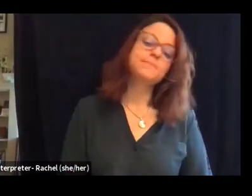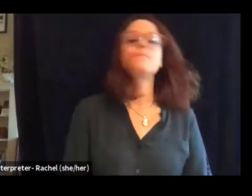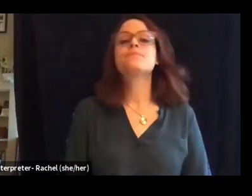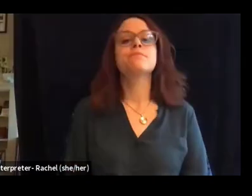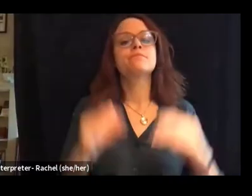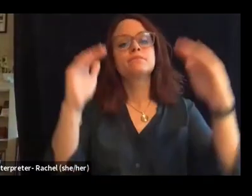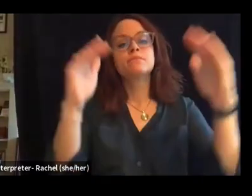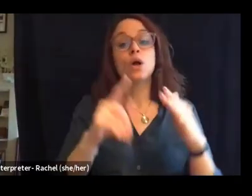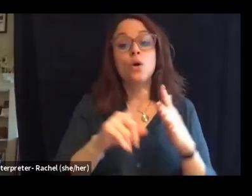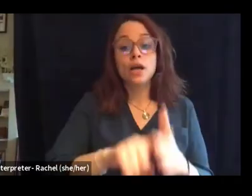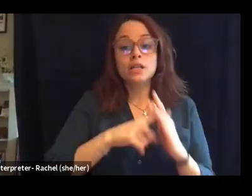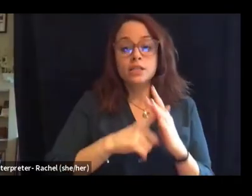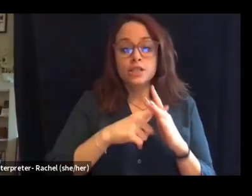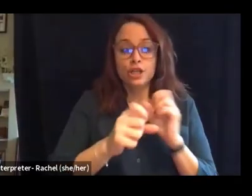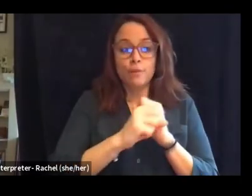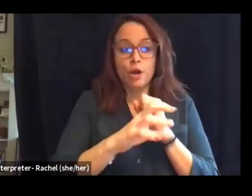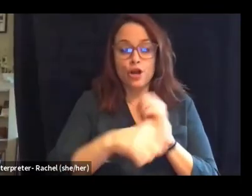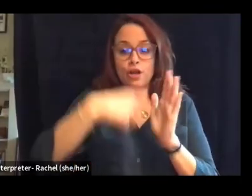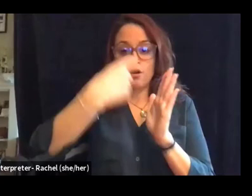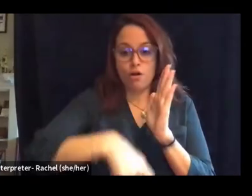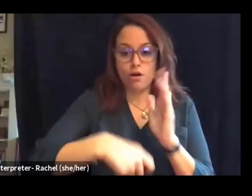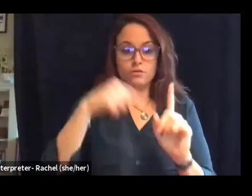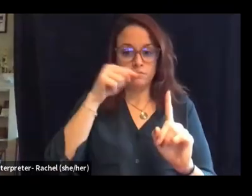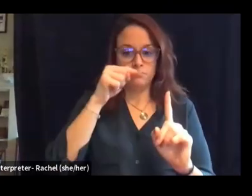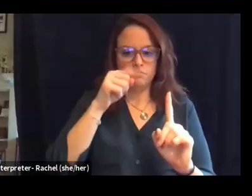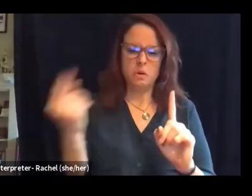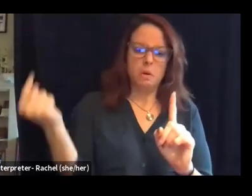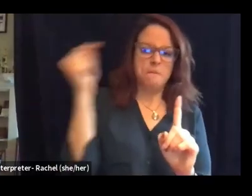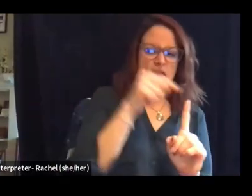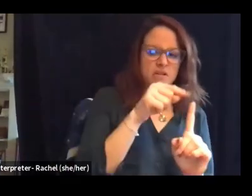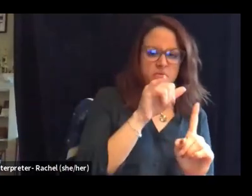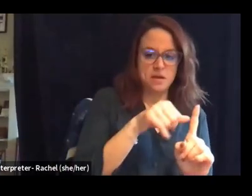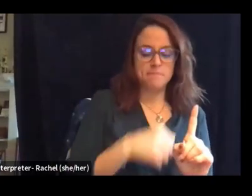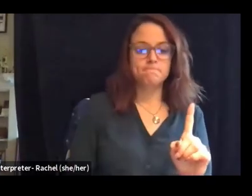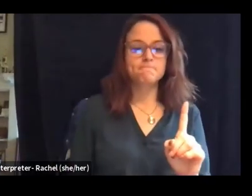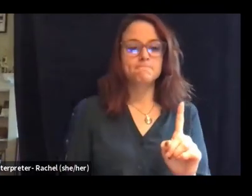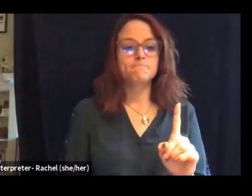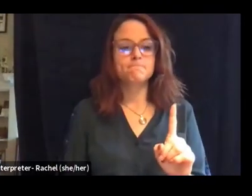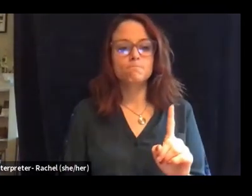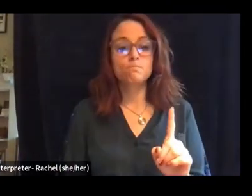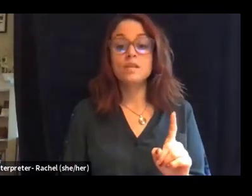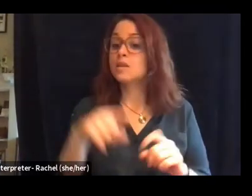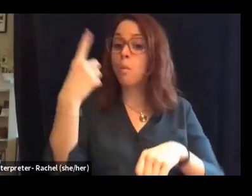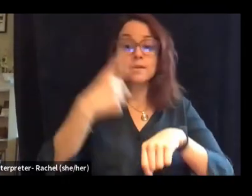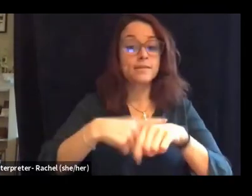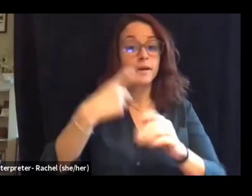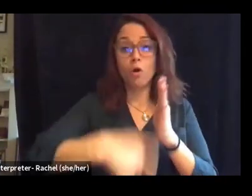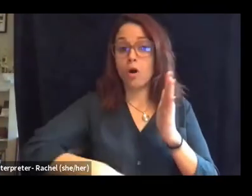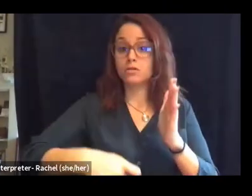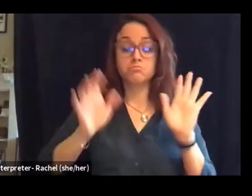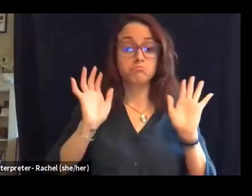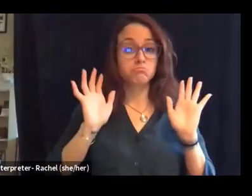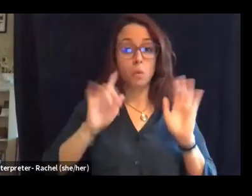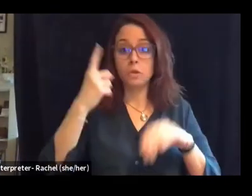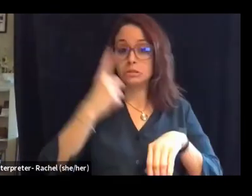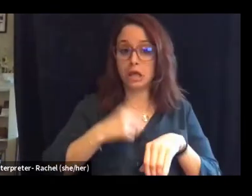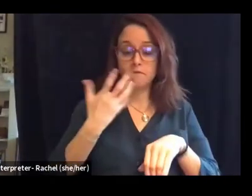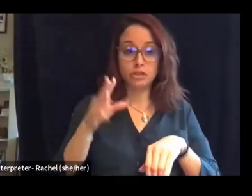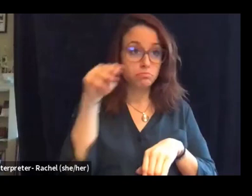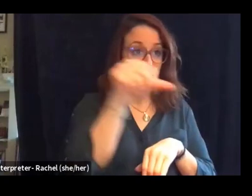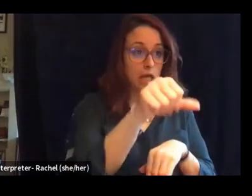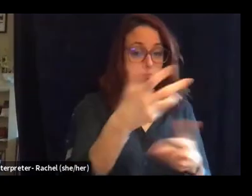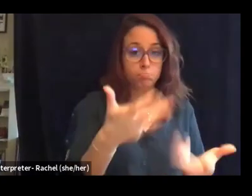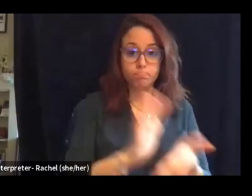minute, and let's revisit that for a second. It's a one-time cost, right? And if you look at it